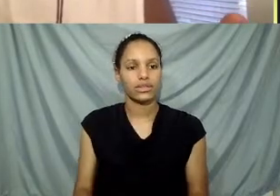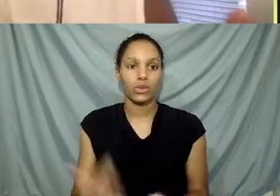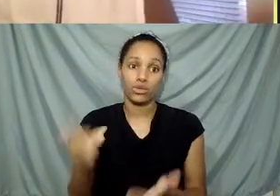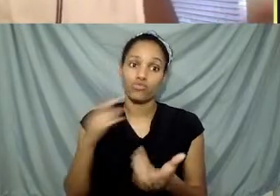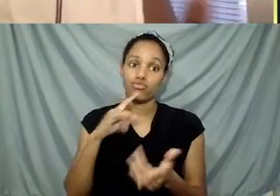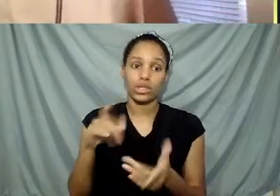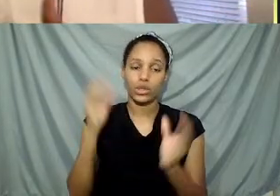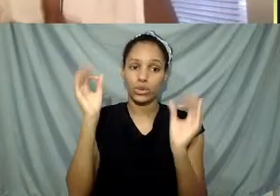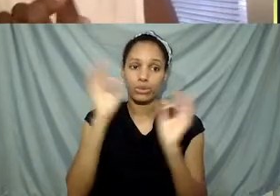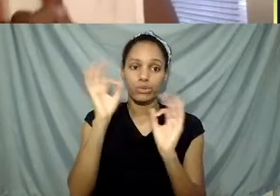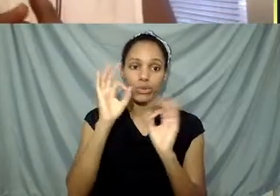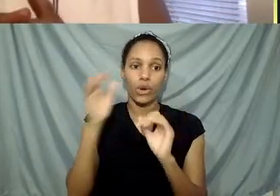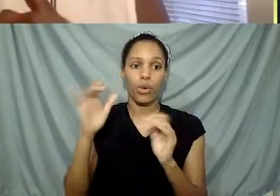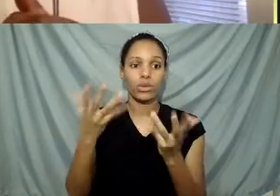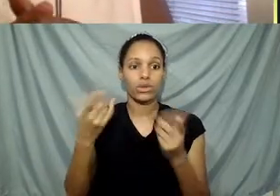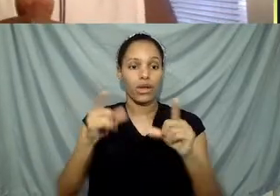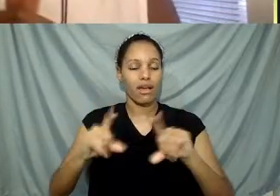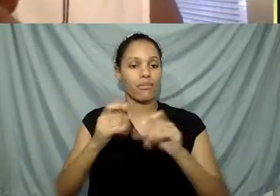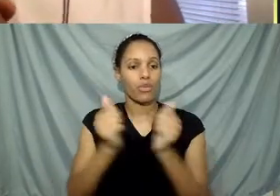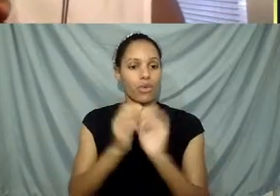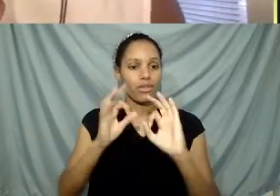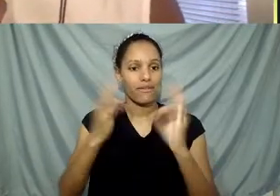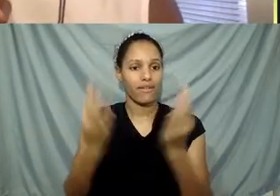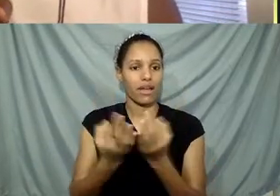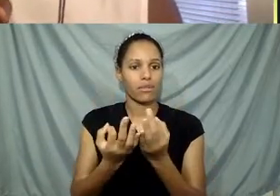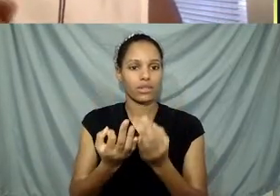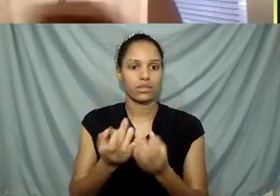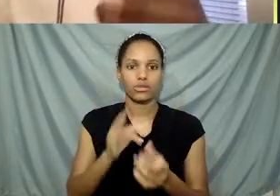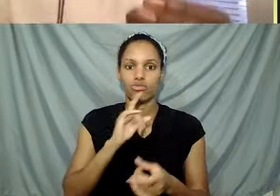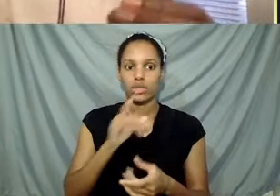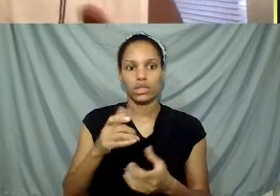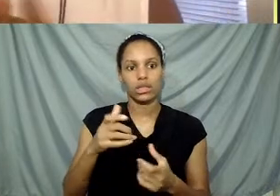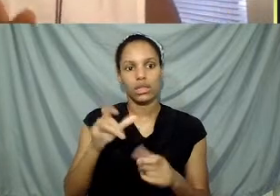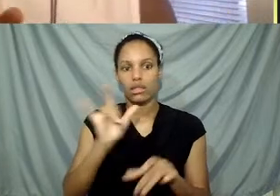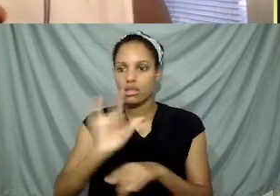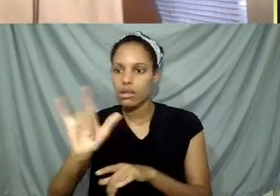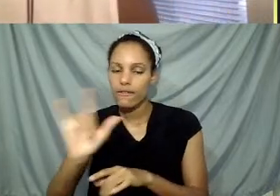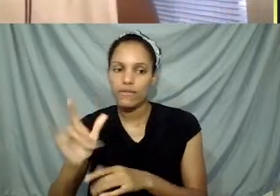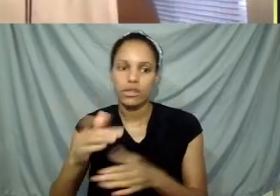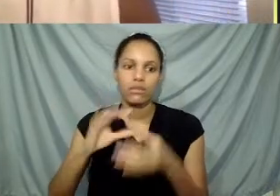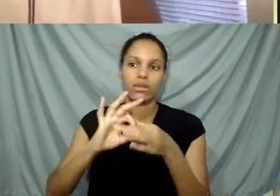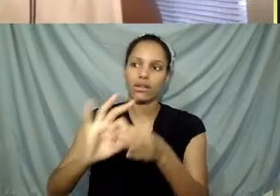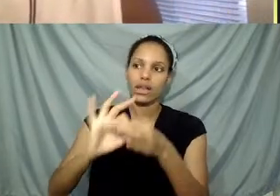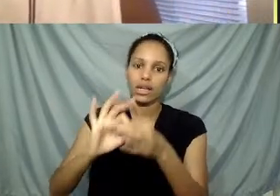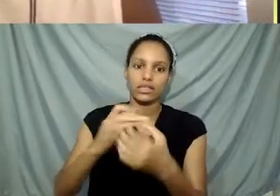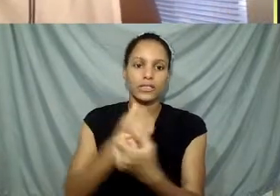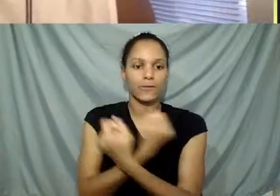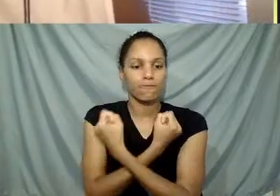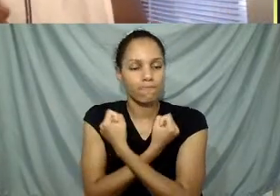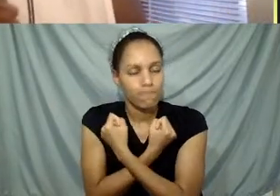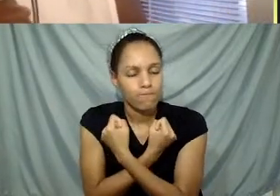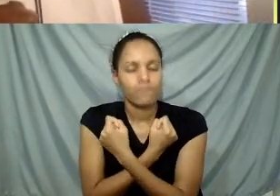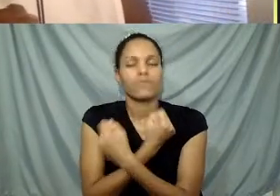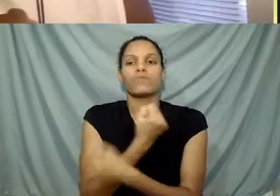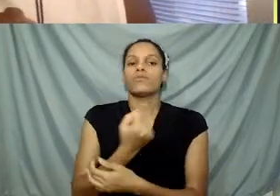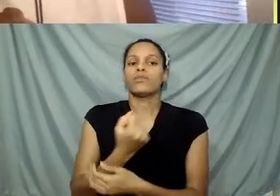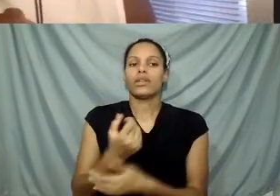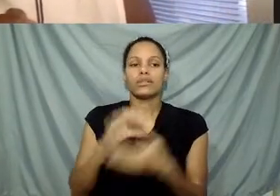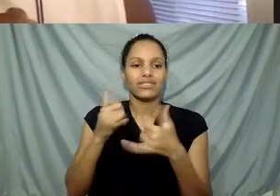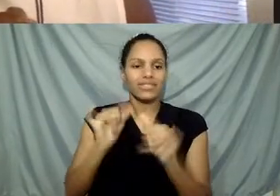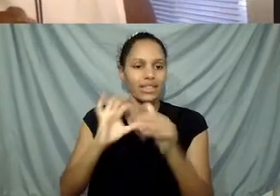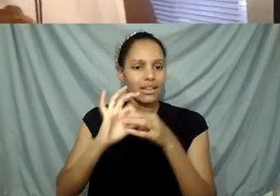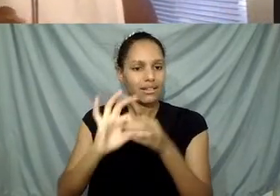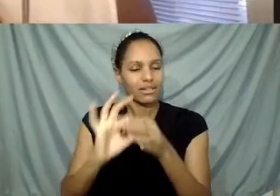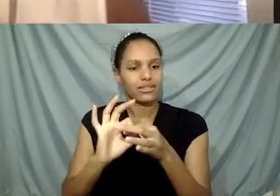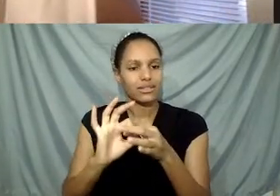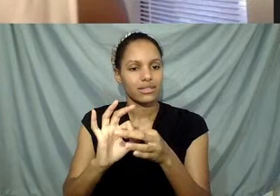family, so love them up, be connected, and treasure them for as long as you can.